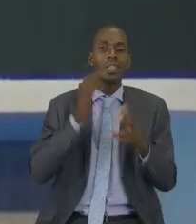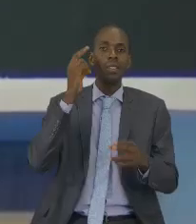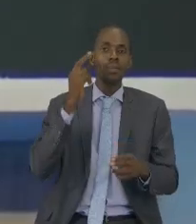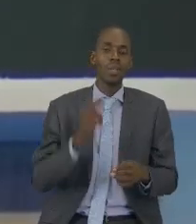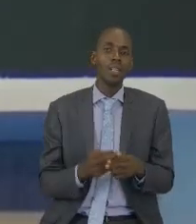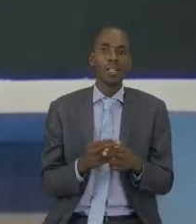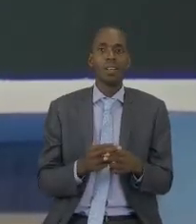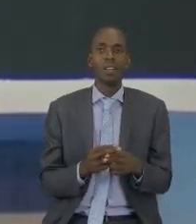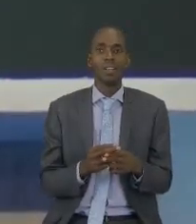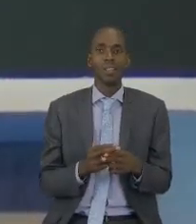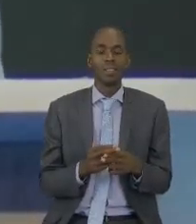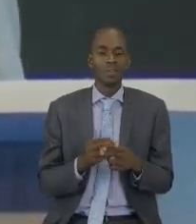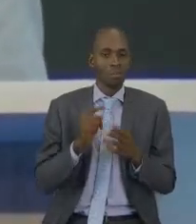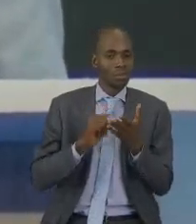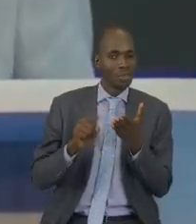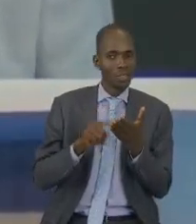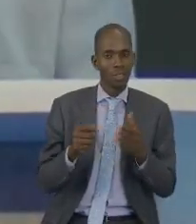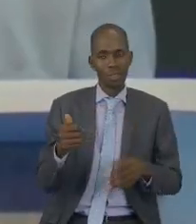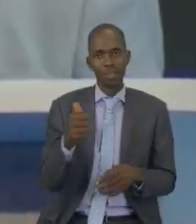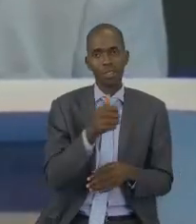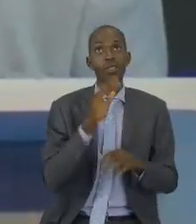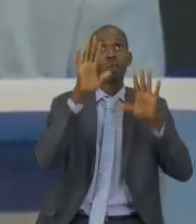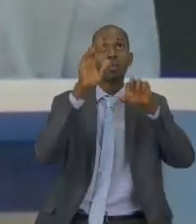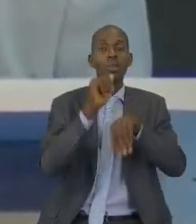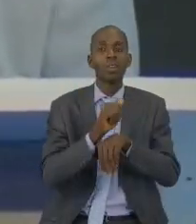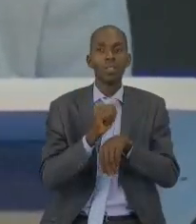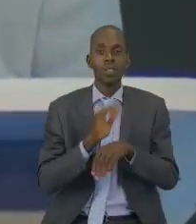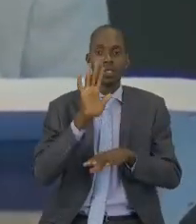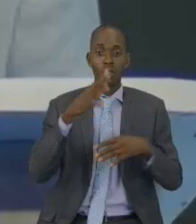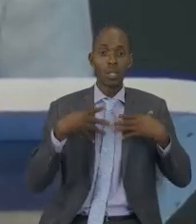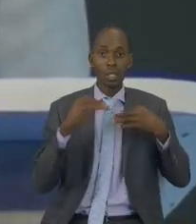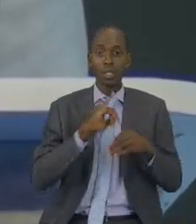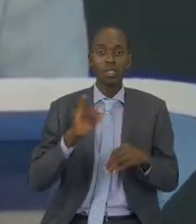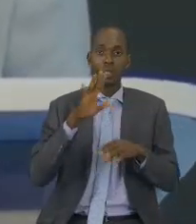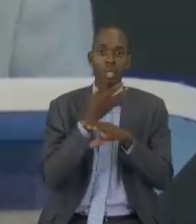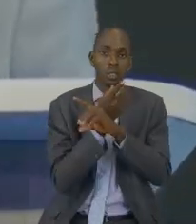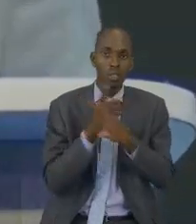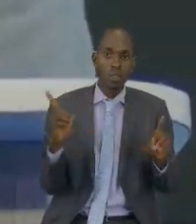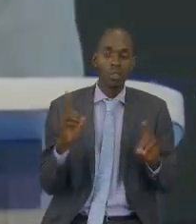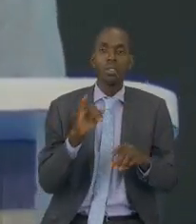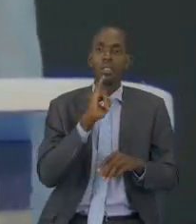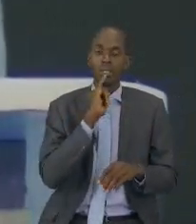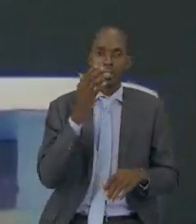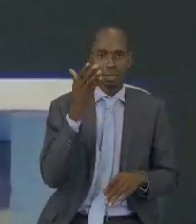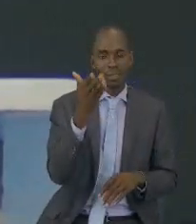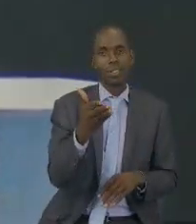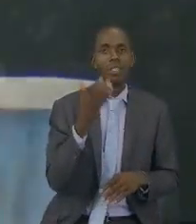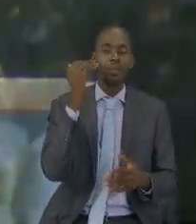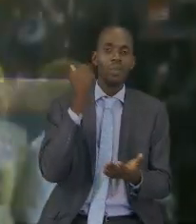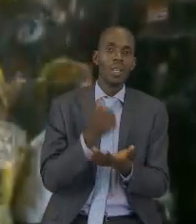name. Check up yourself. Your miracle, your healing, your deliverance is right there.